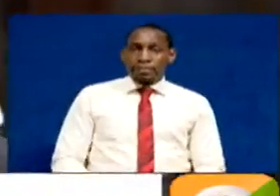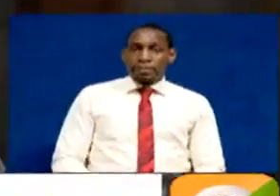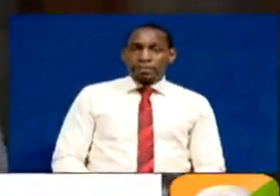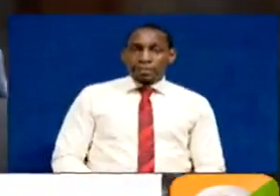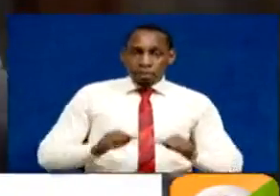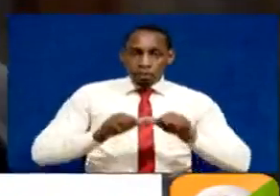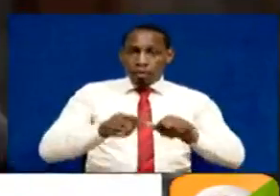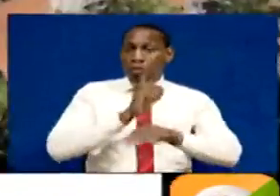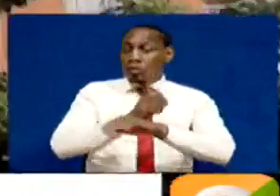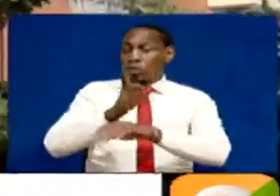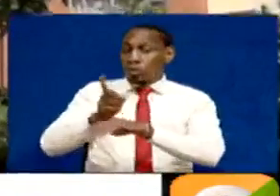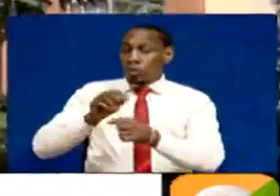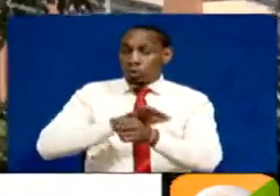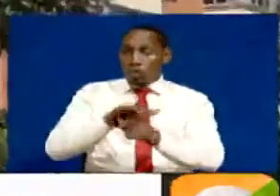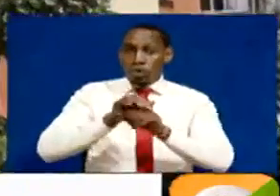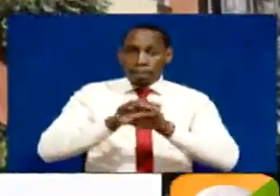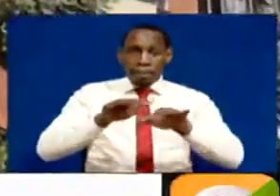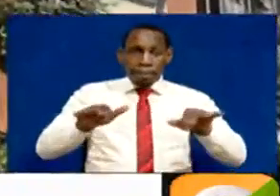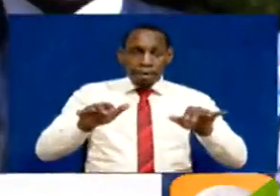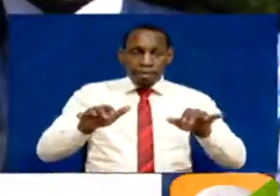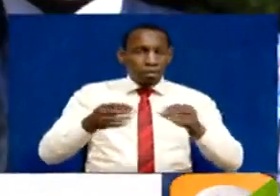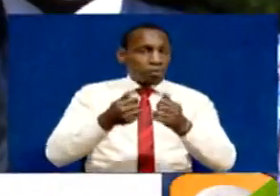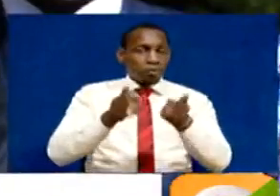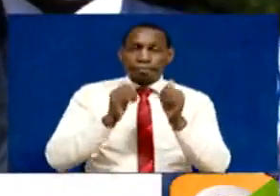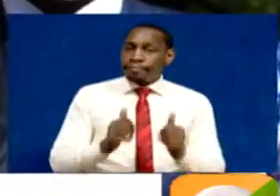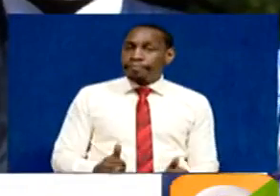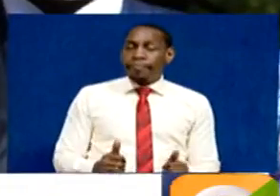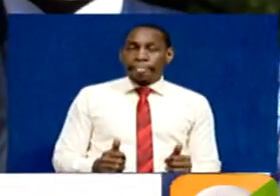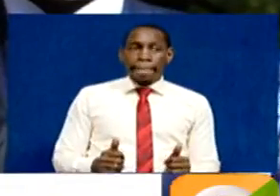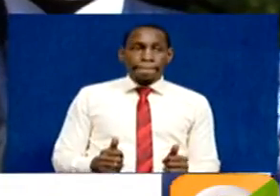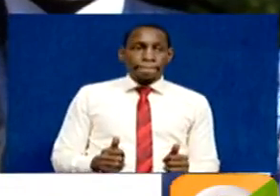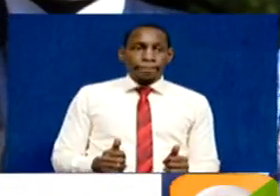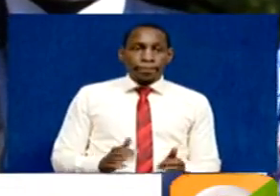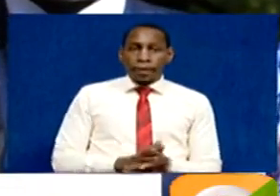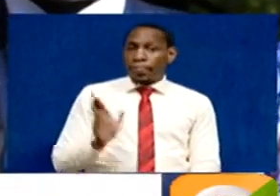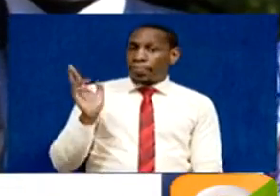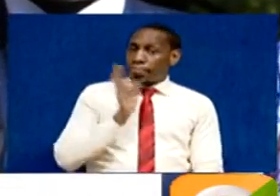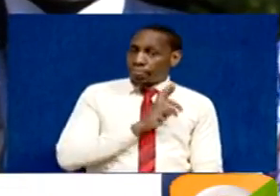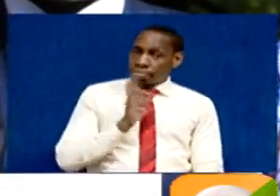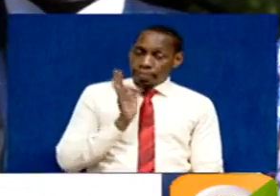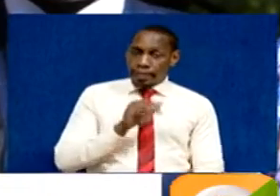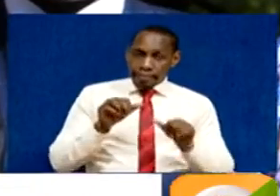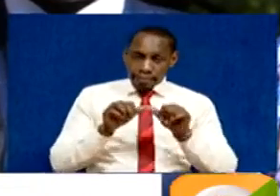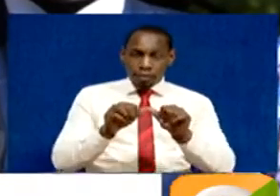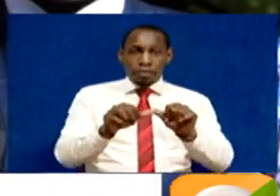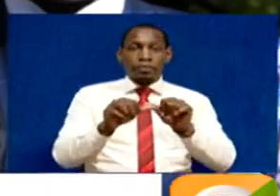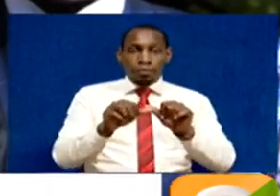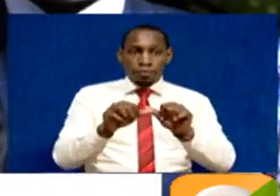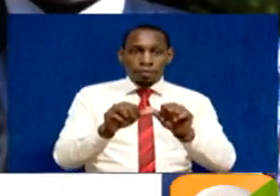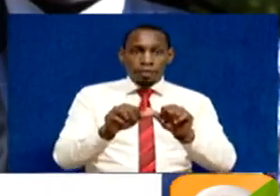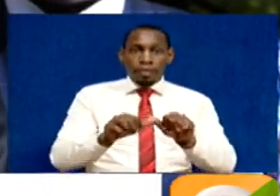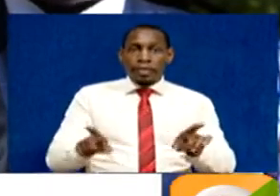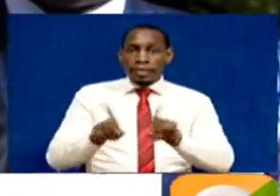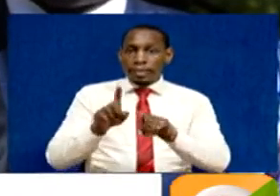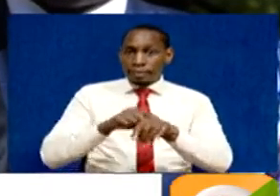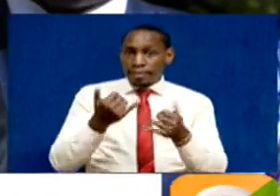warn that the COVID-19 pandemic is not yet over. The danger still hangs.